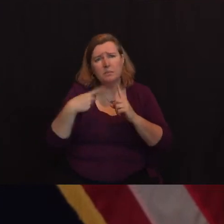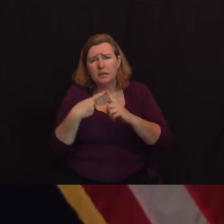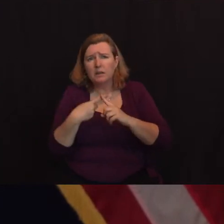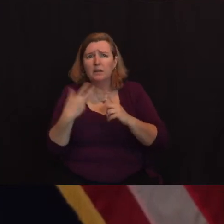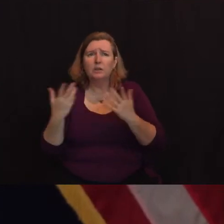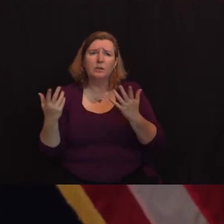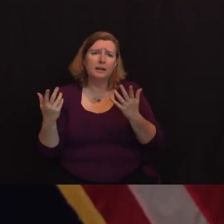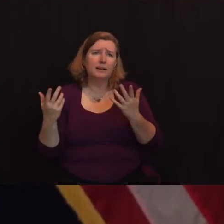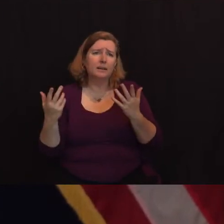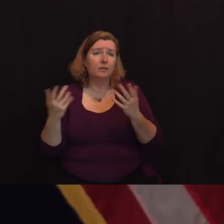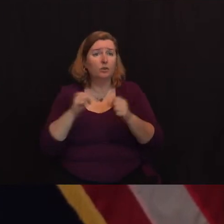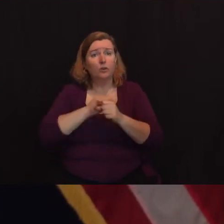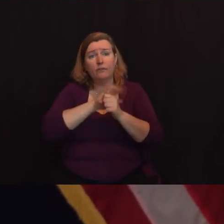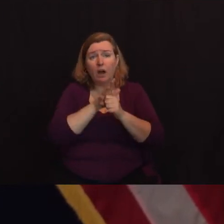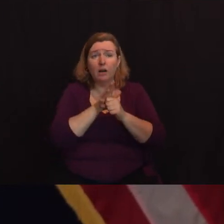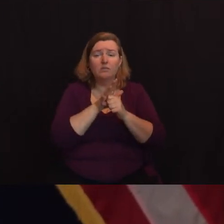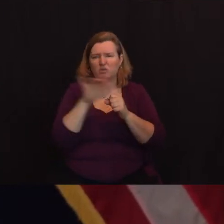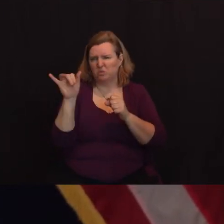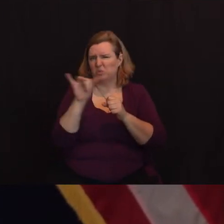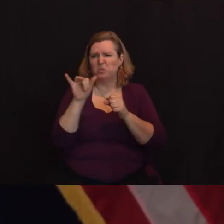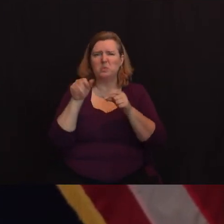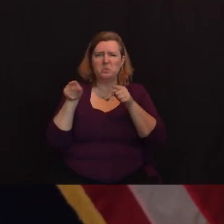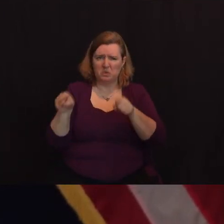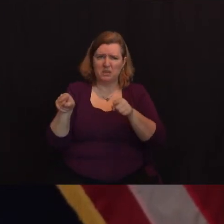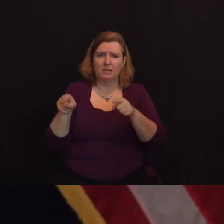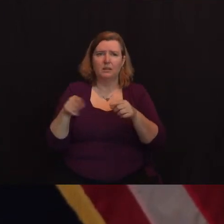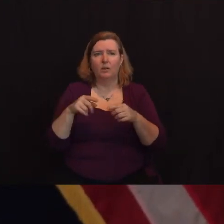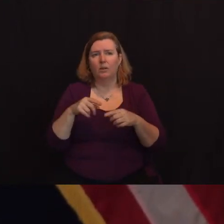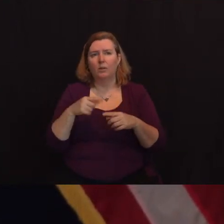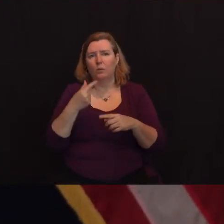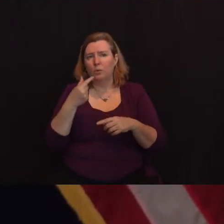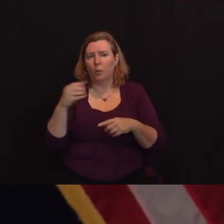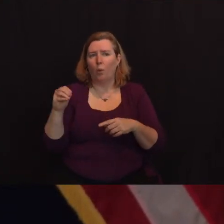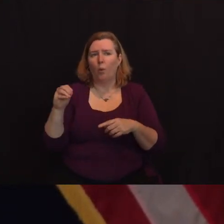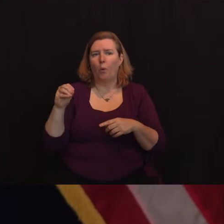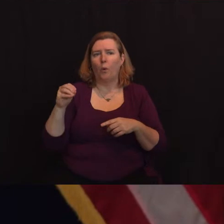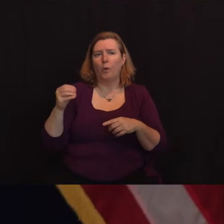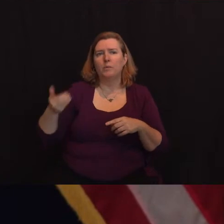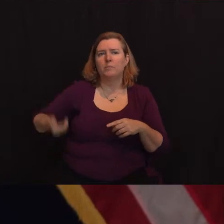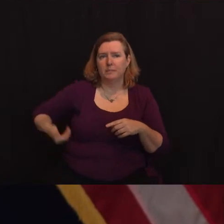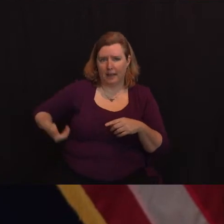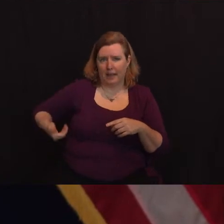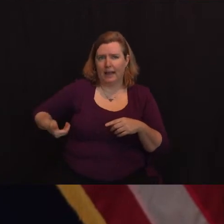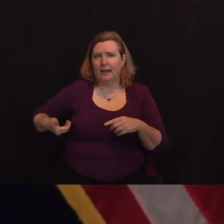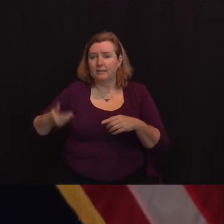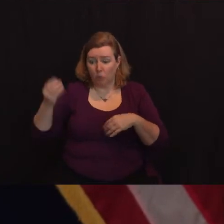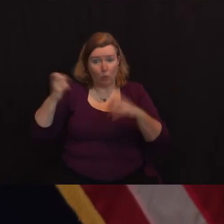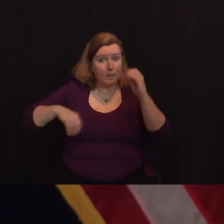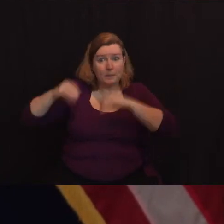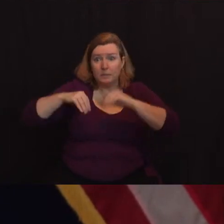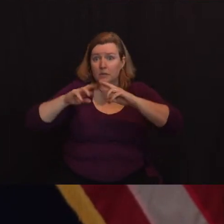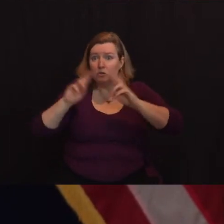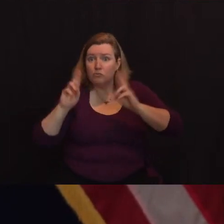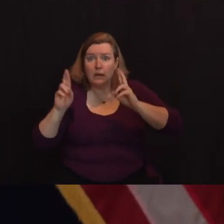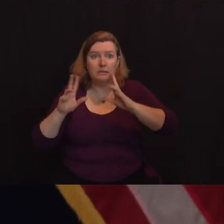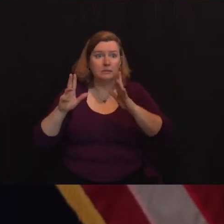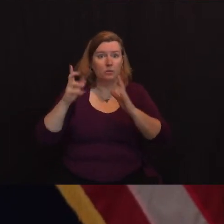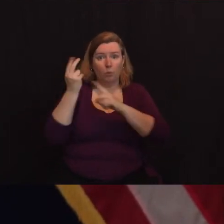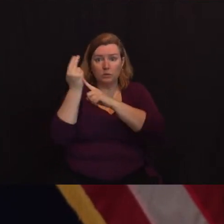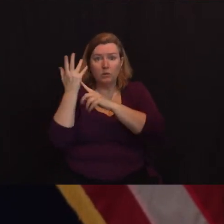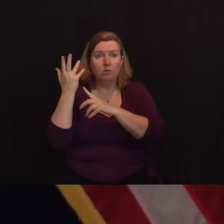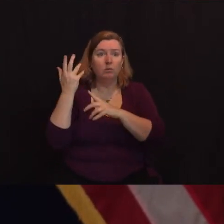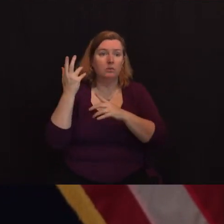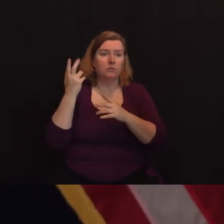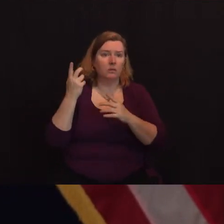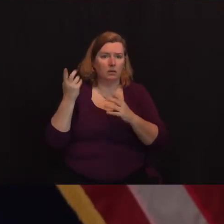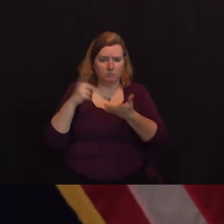those kits, you know, those grab-and-go kits with regards to PPE, hand sanitizer, and as always, our